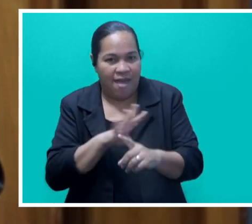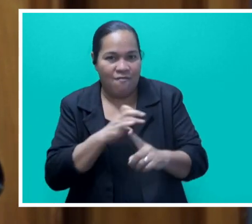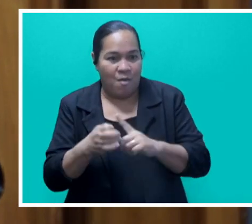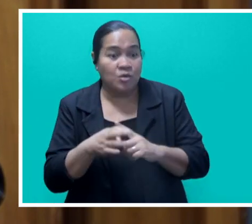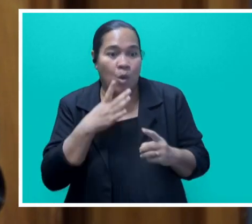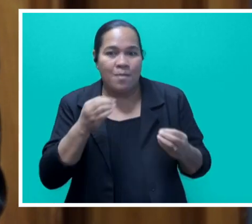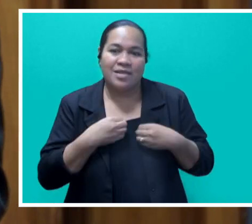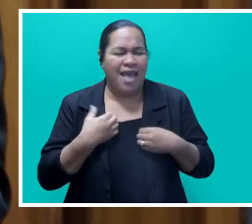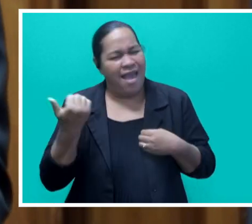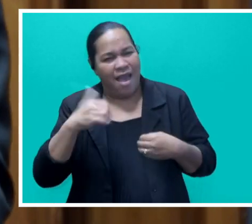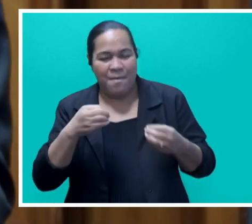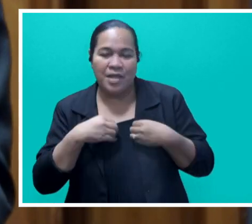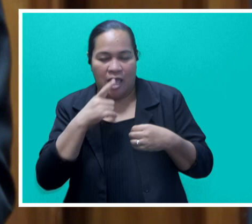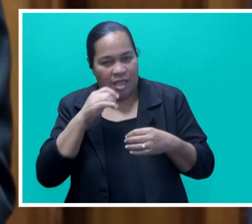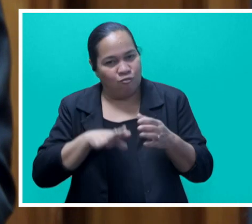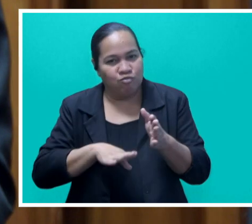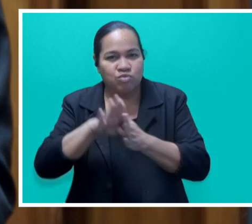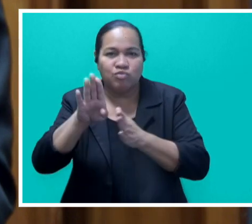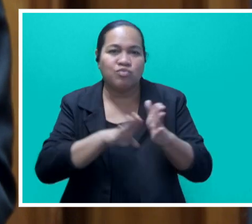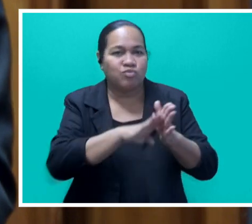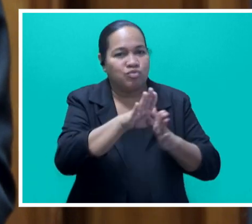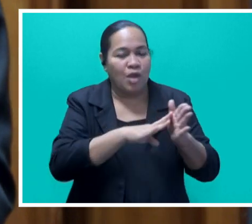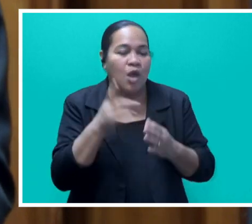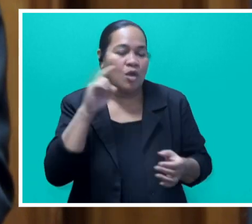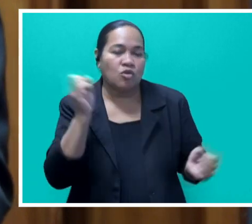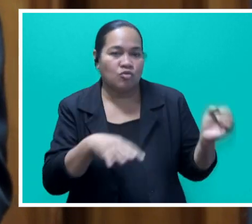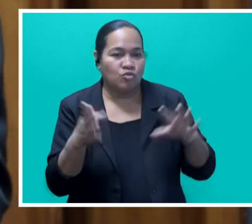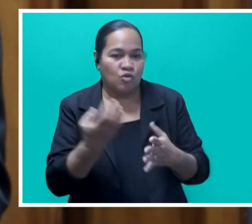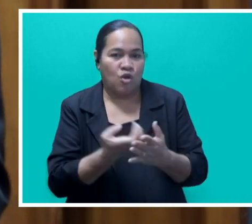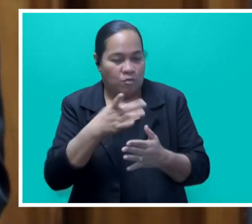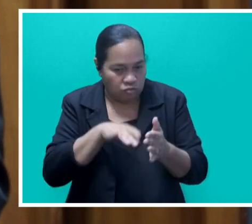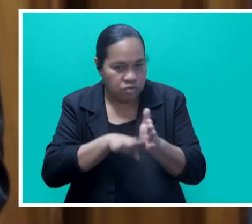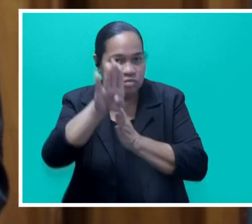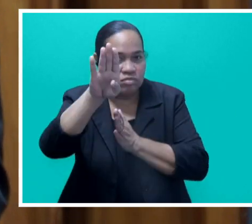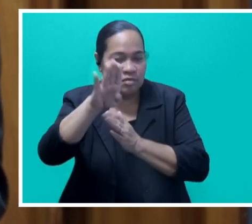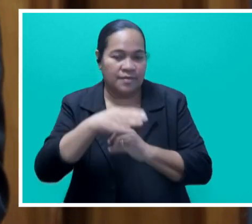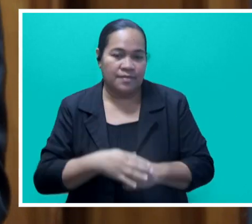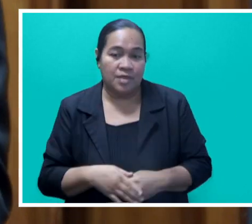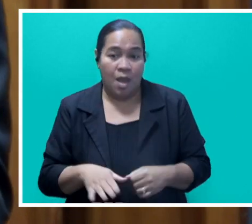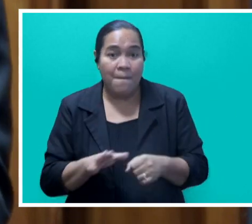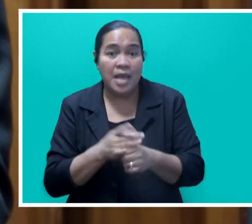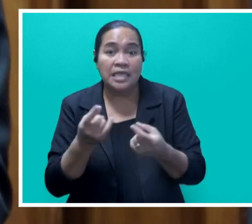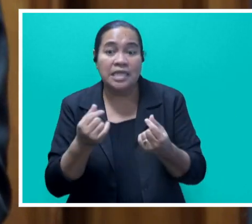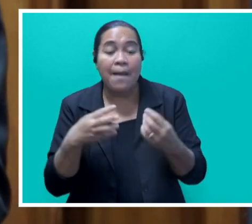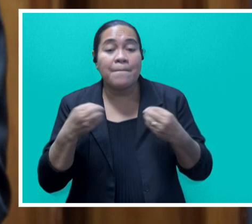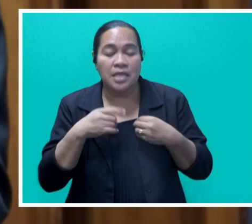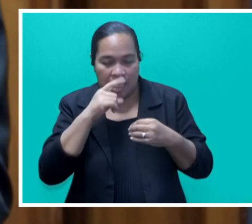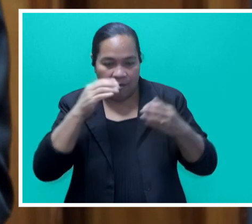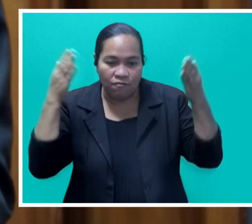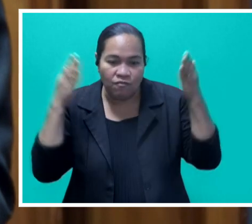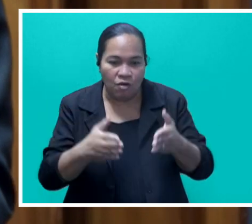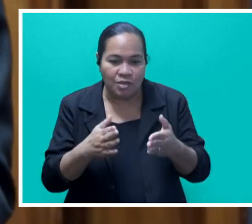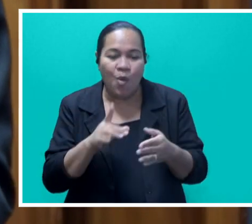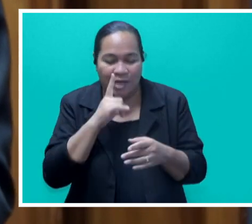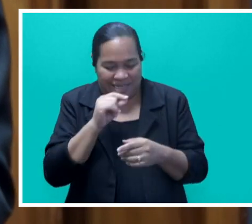thrive and contribute to economic growth. By making things easier, businesses can focus on what they do